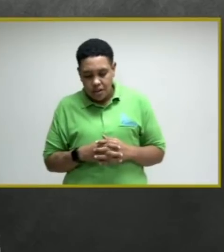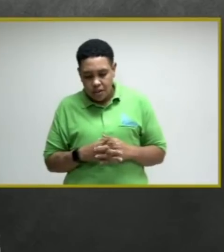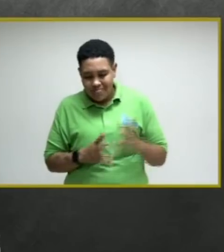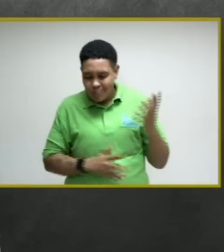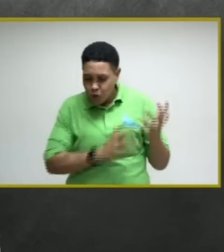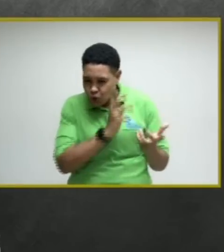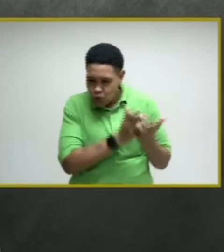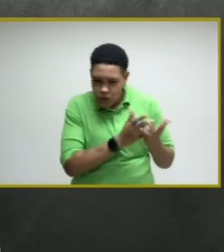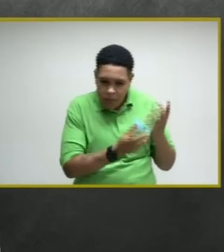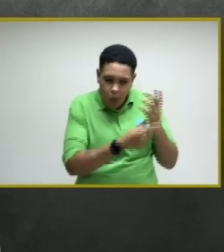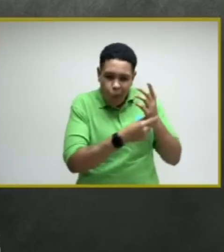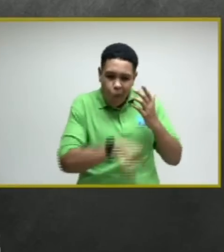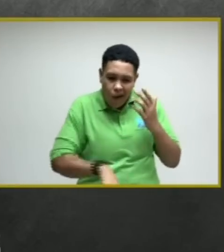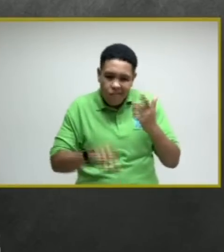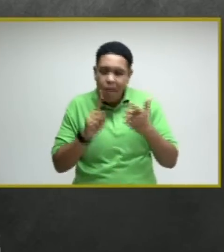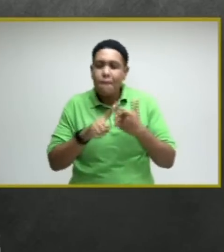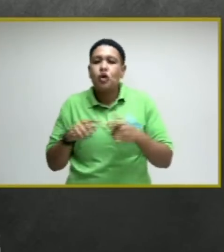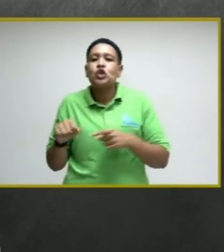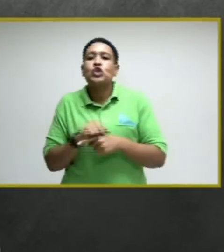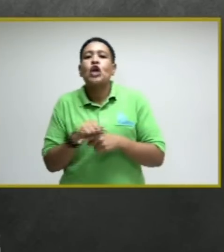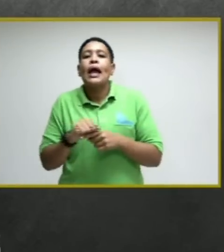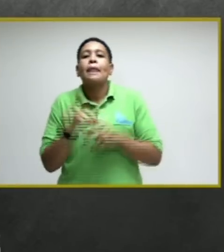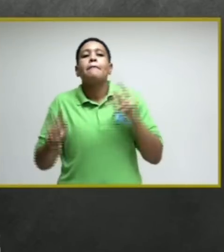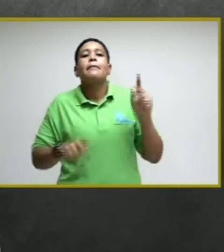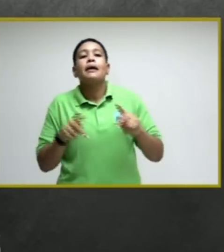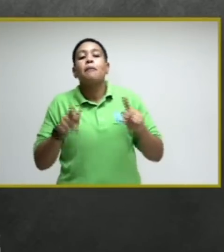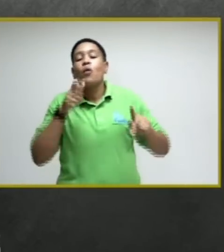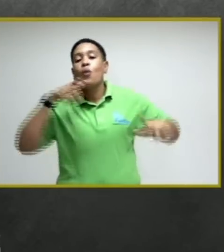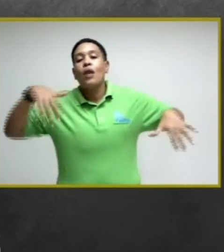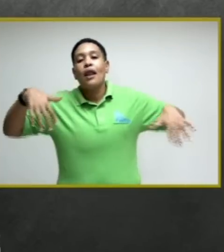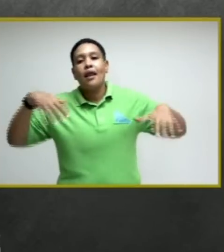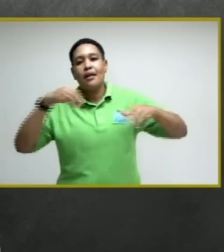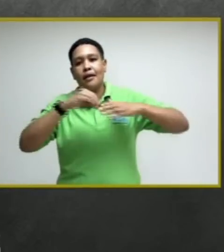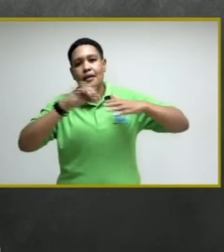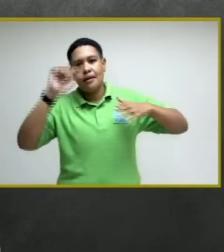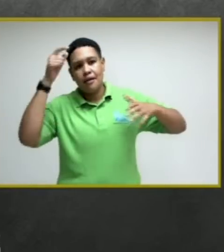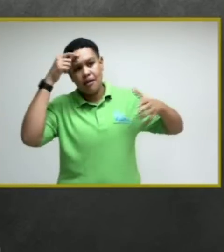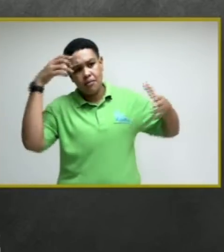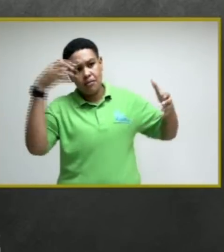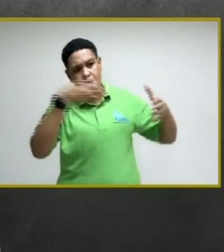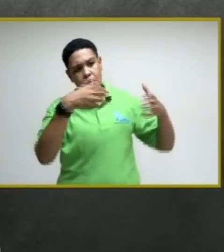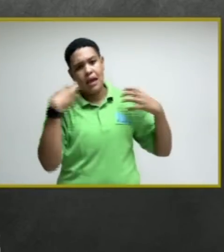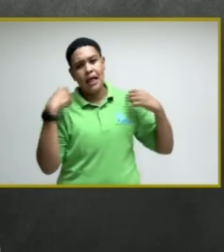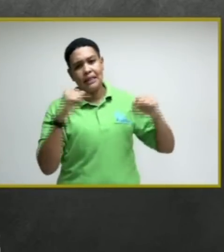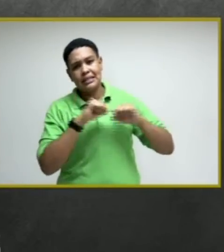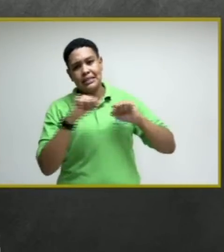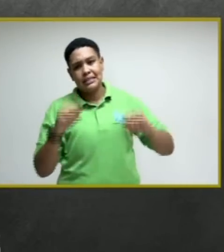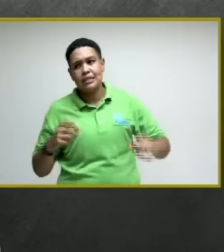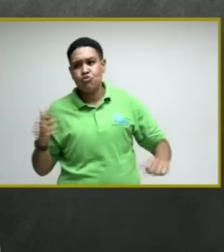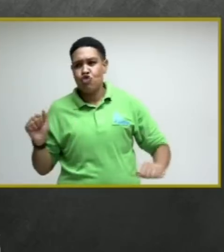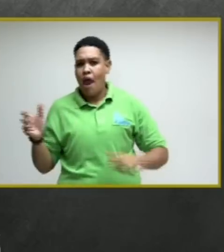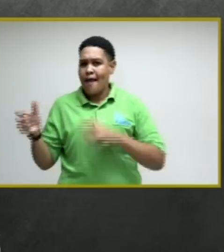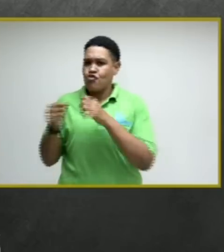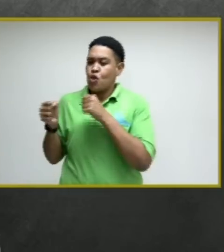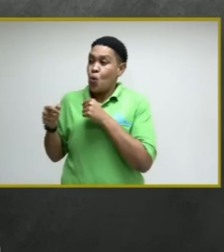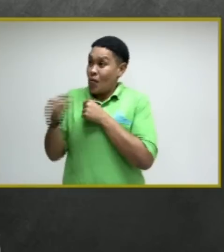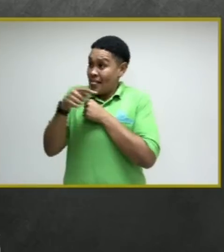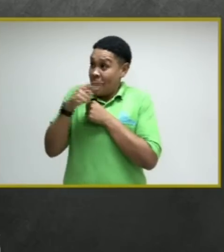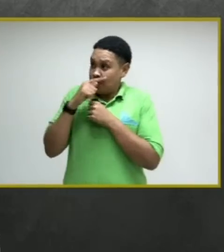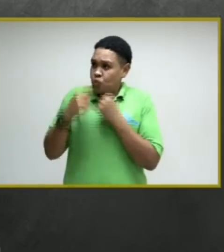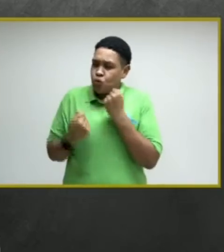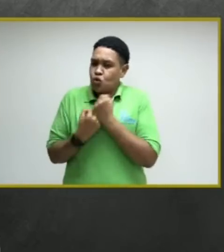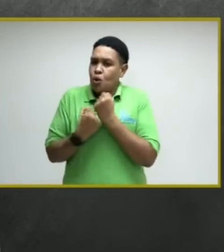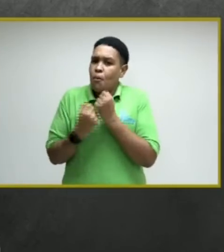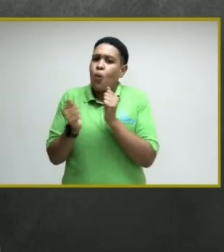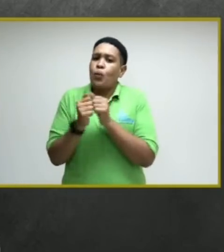qualified and trained persons who are not currently within the public sector health system to assist with the